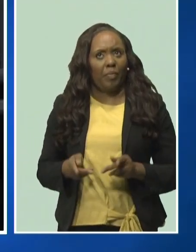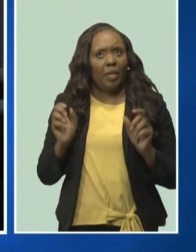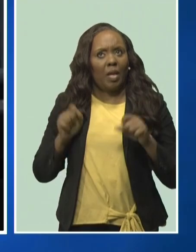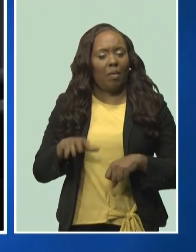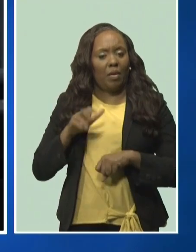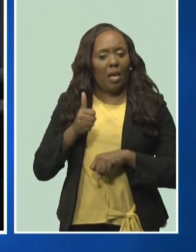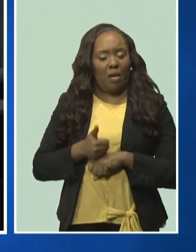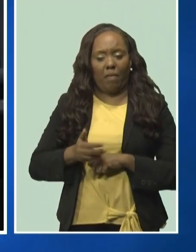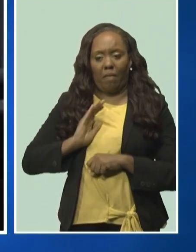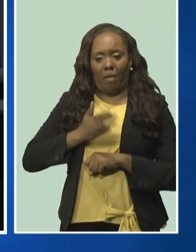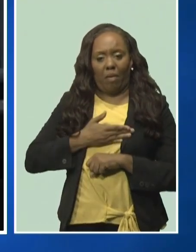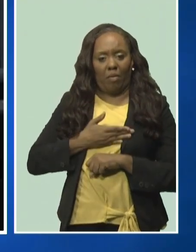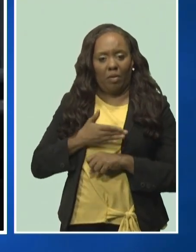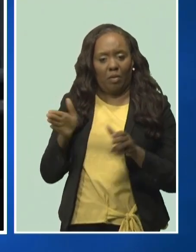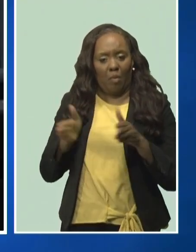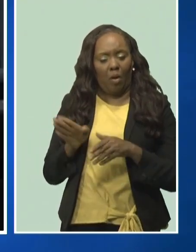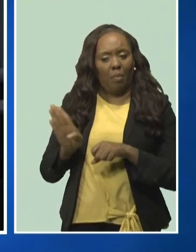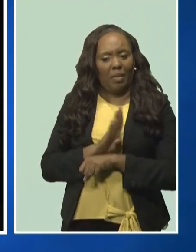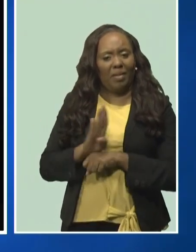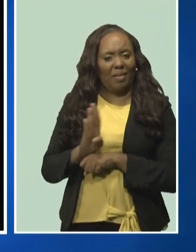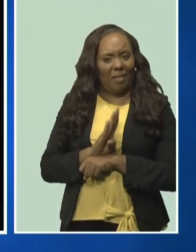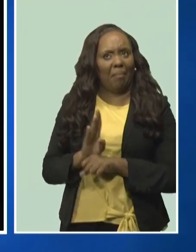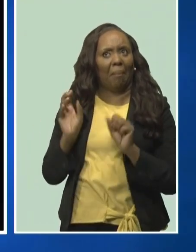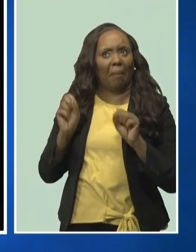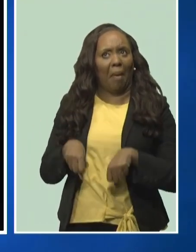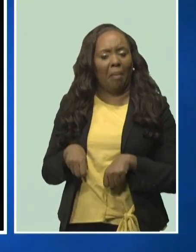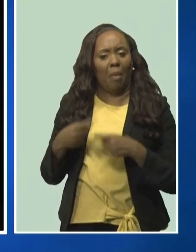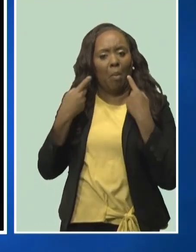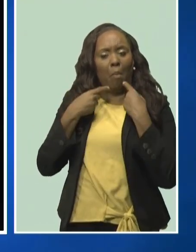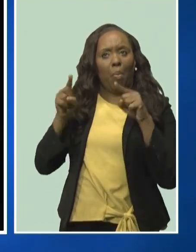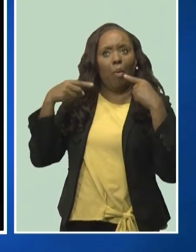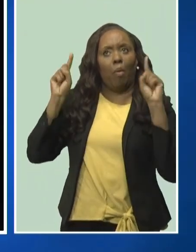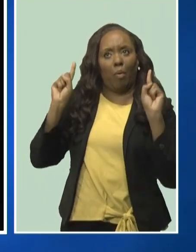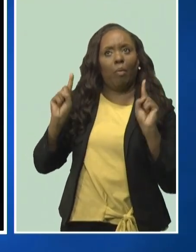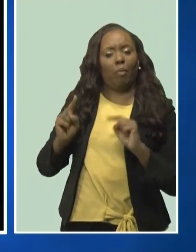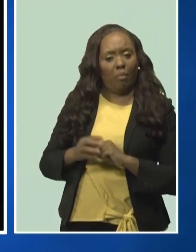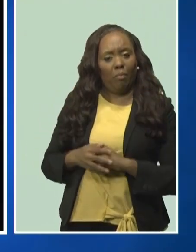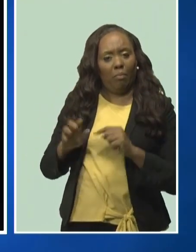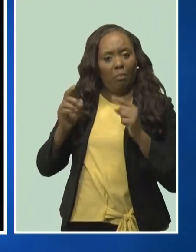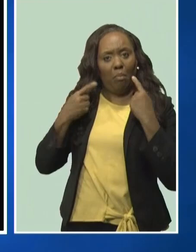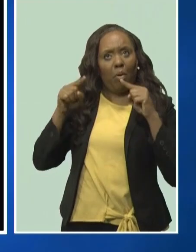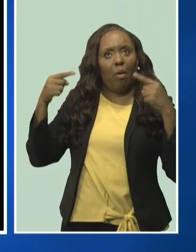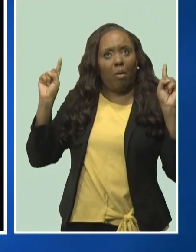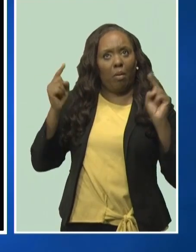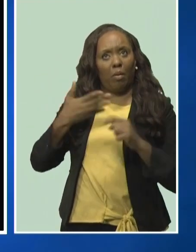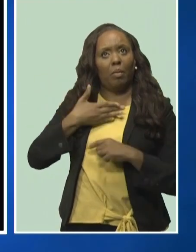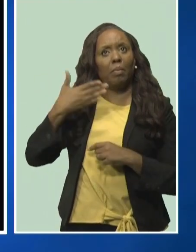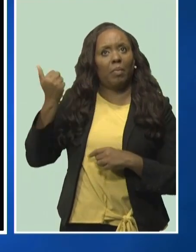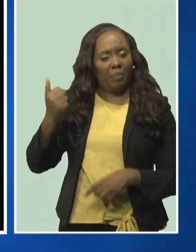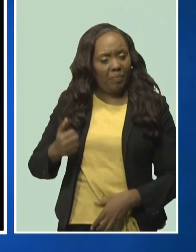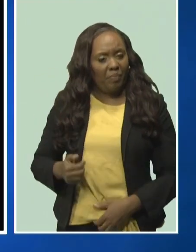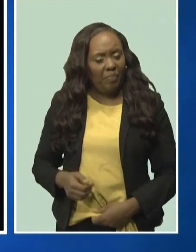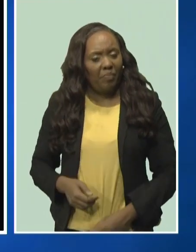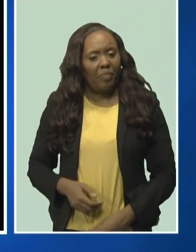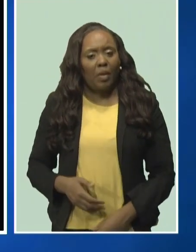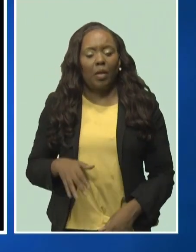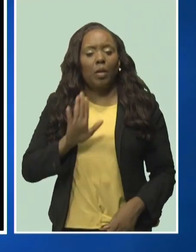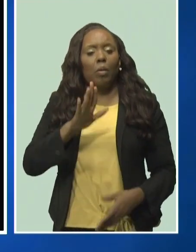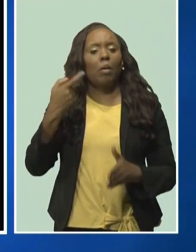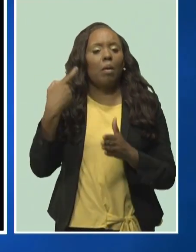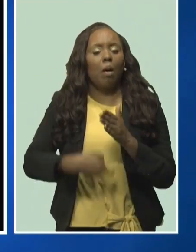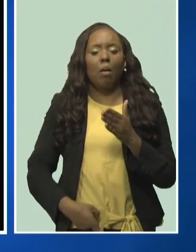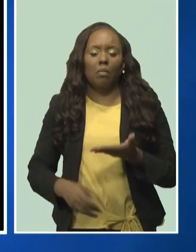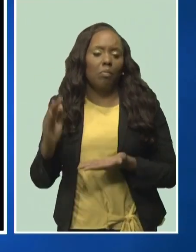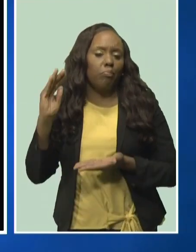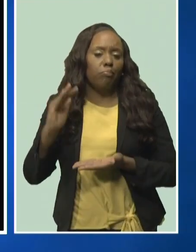for our small businesses, they can actually achieve greater efficiencies and synergies and lower their cost of entry into